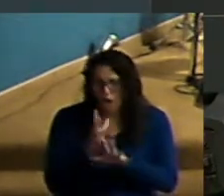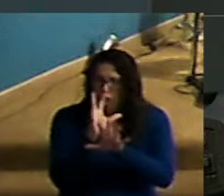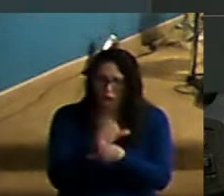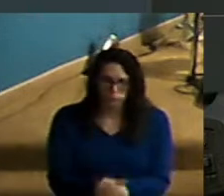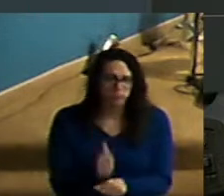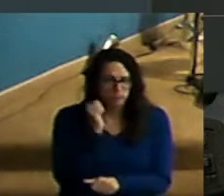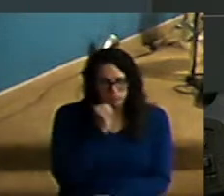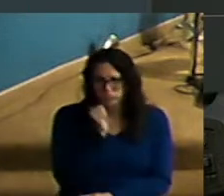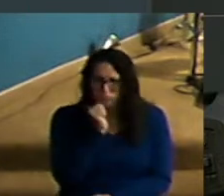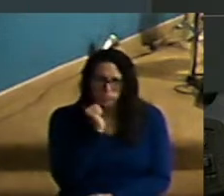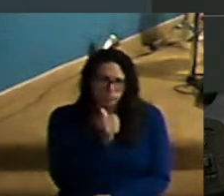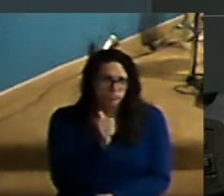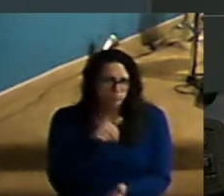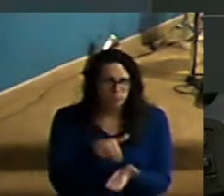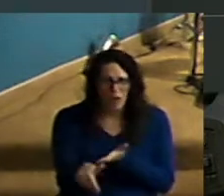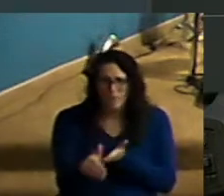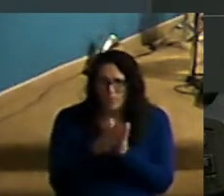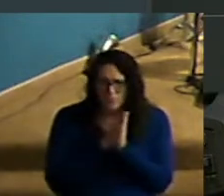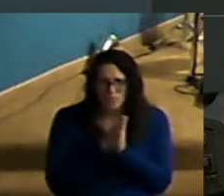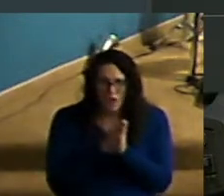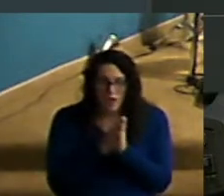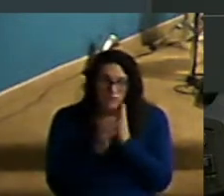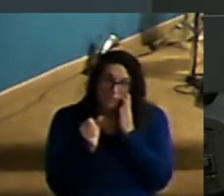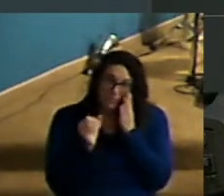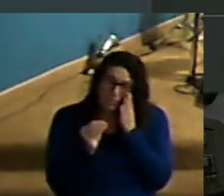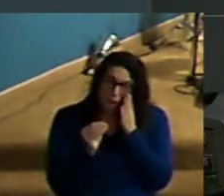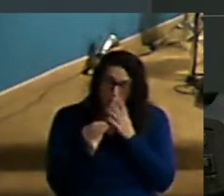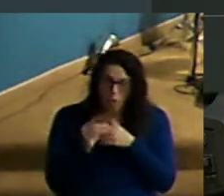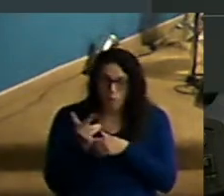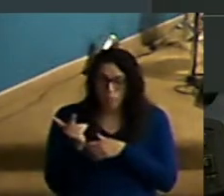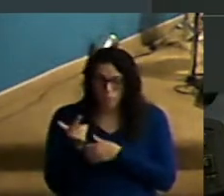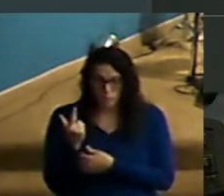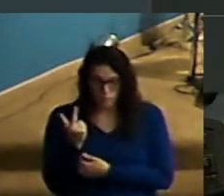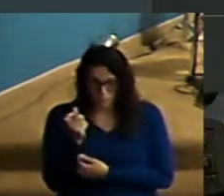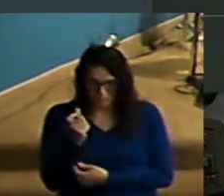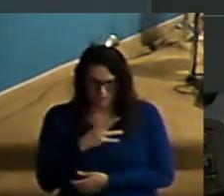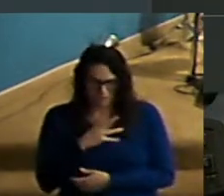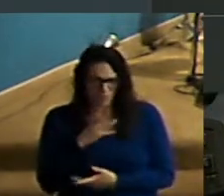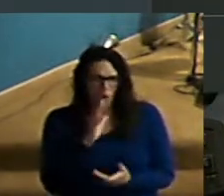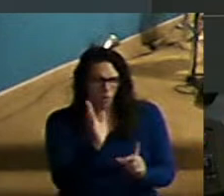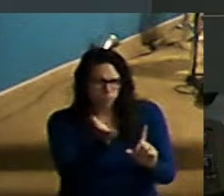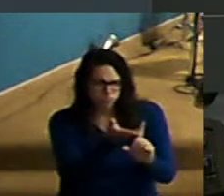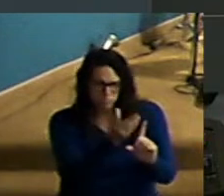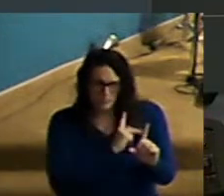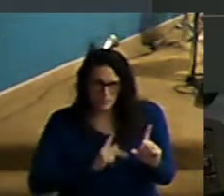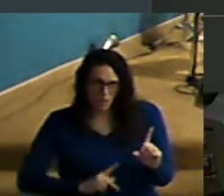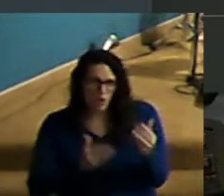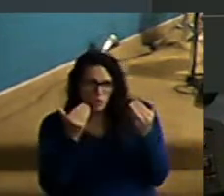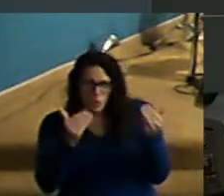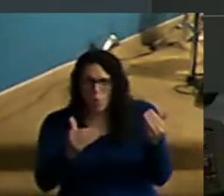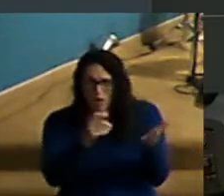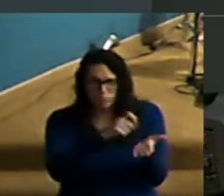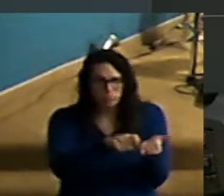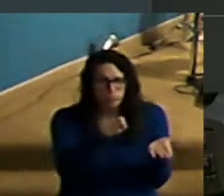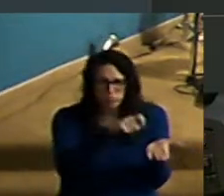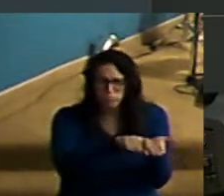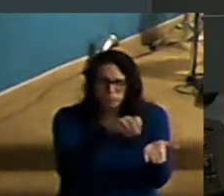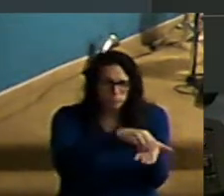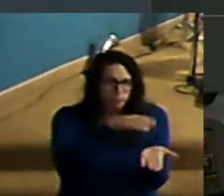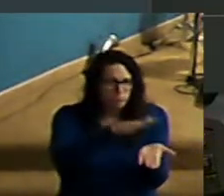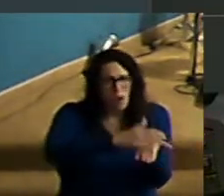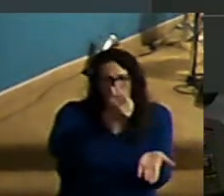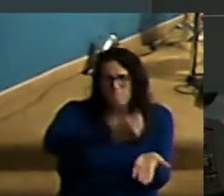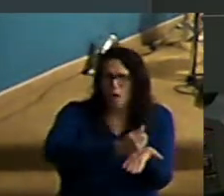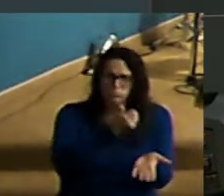Now, your majesty, verse 8, your majesty, issue the decree and put it in writing so that it cannot be altered in accordance with the law of the Medes and